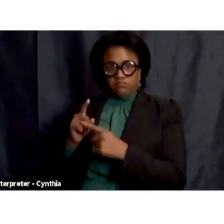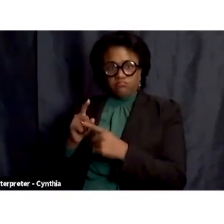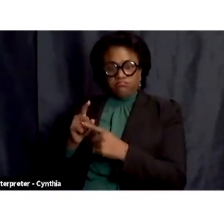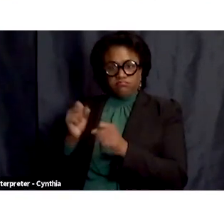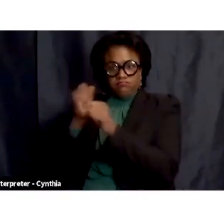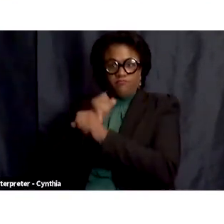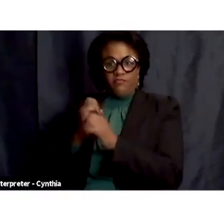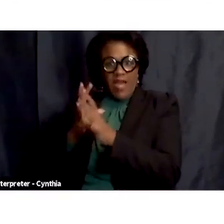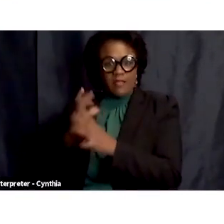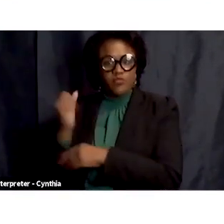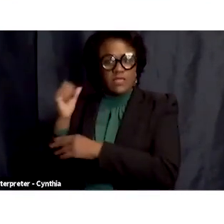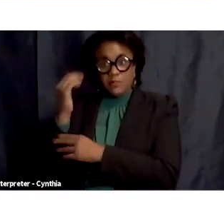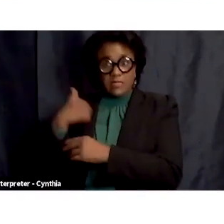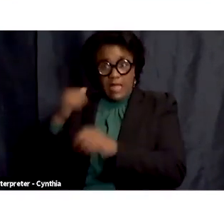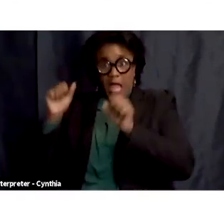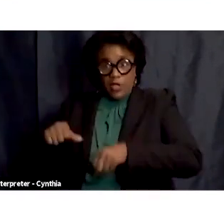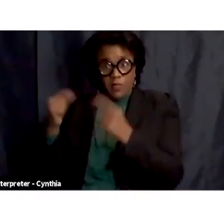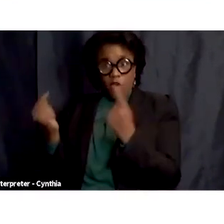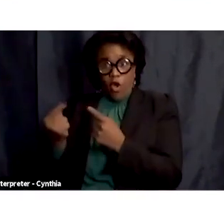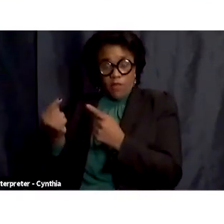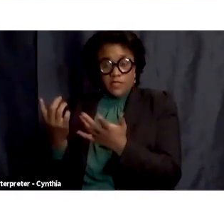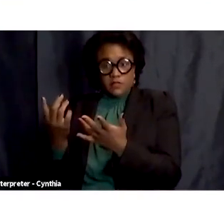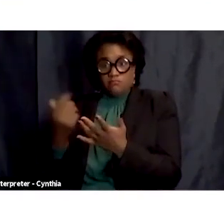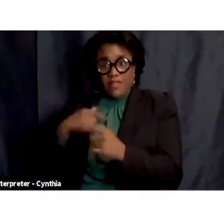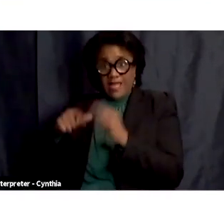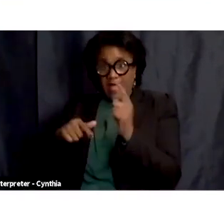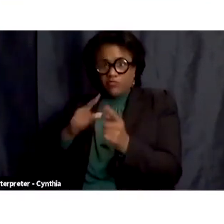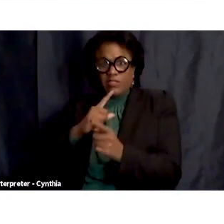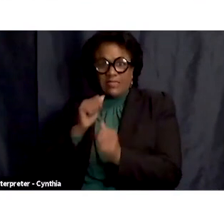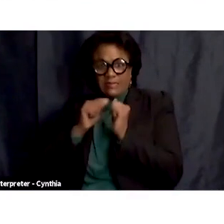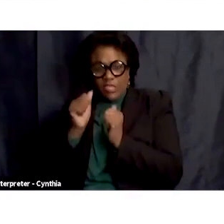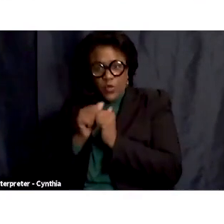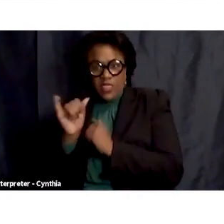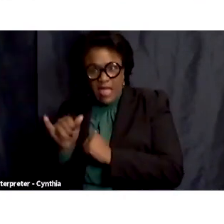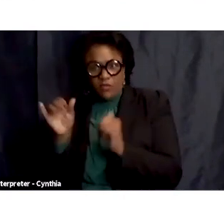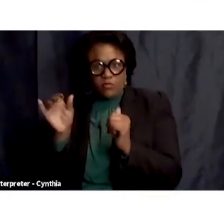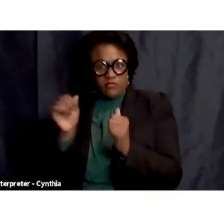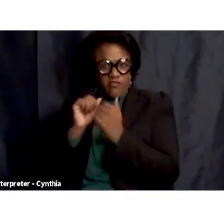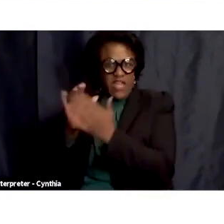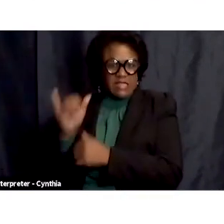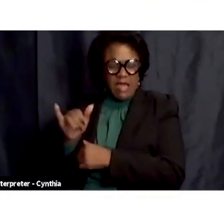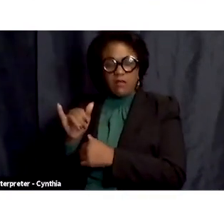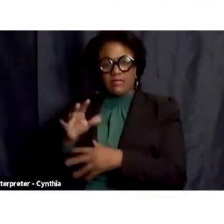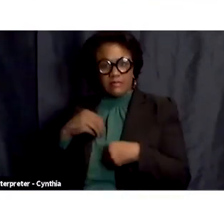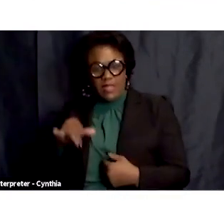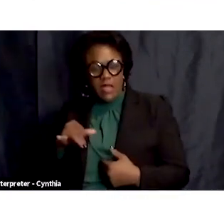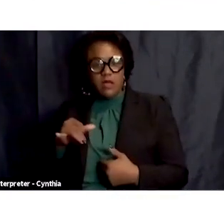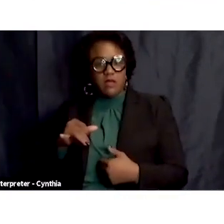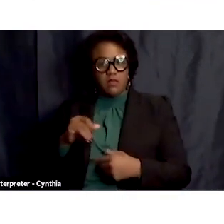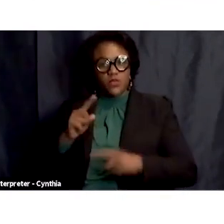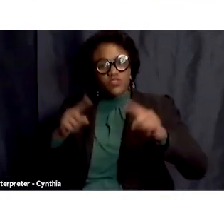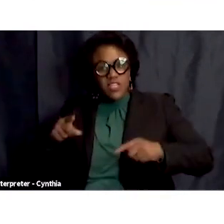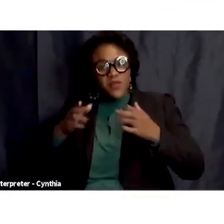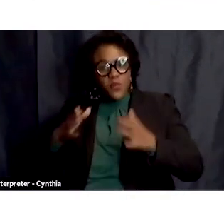that. I don't have the mental capacity to deal with that harm. So there's a lot of things that, I think that ways that people can really get